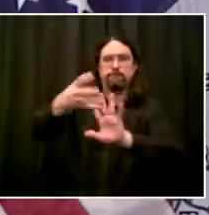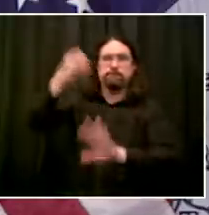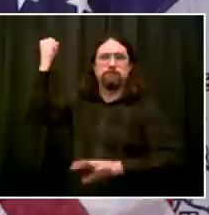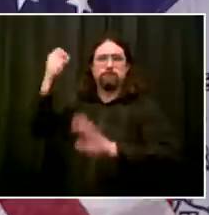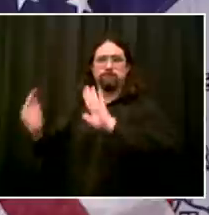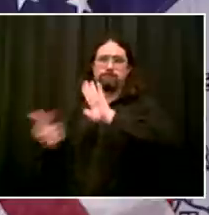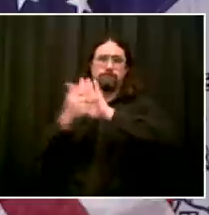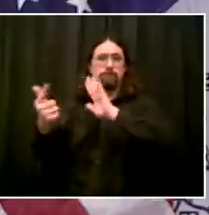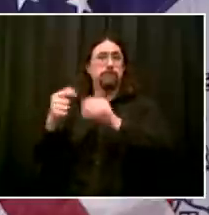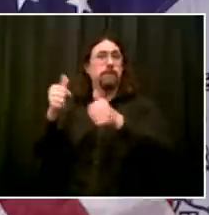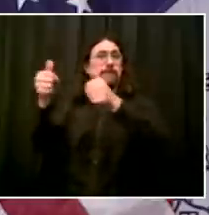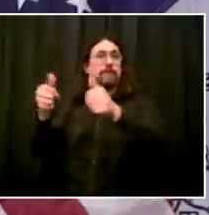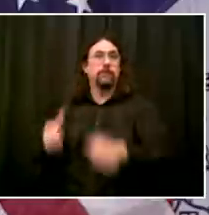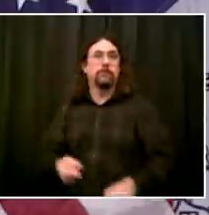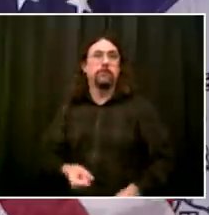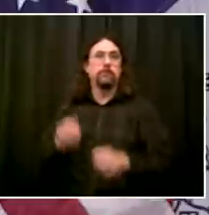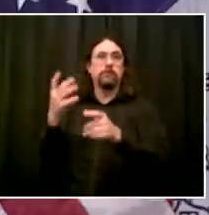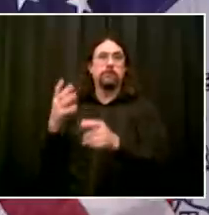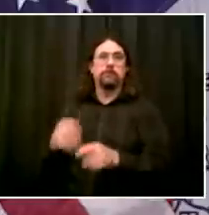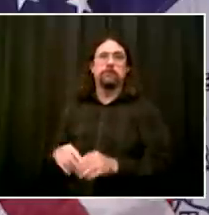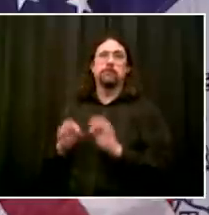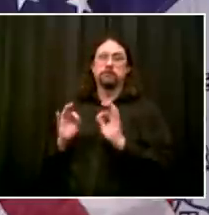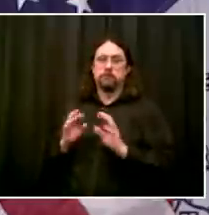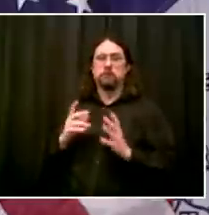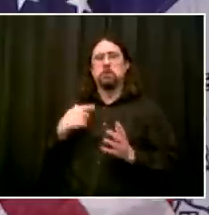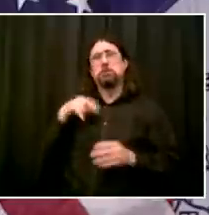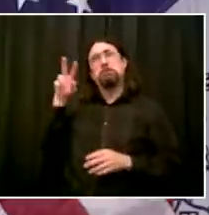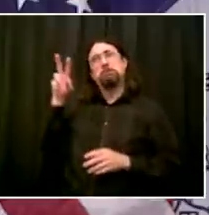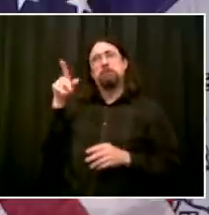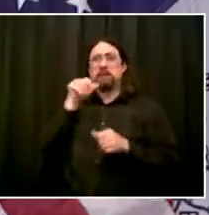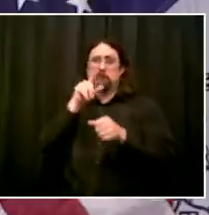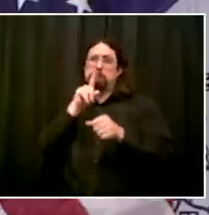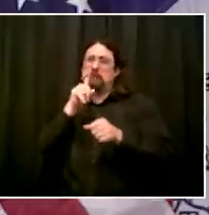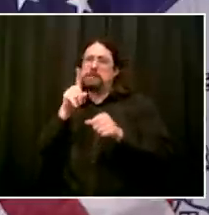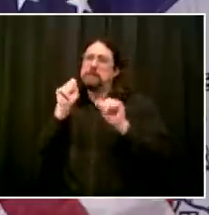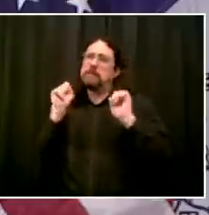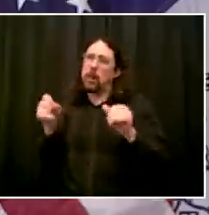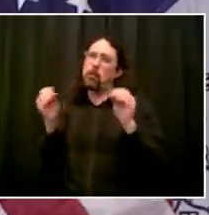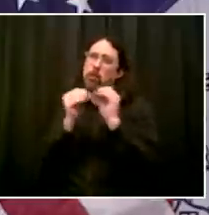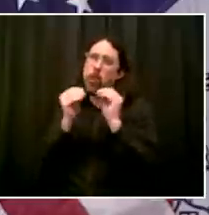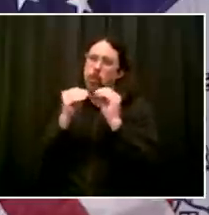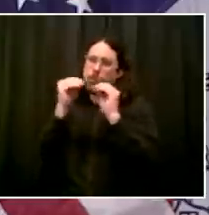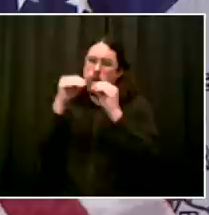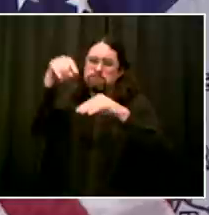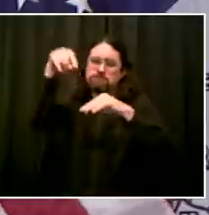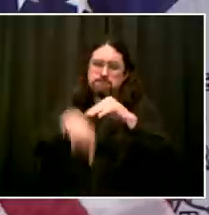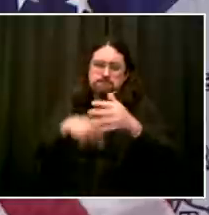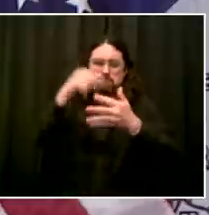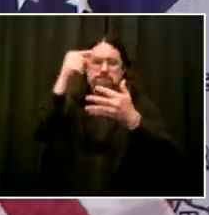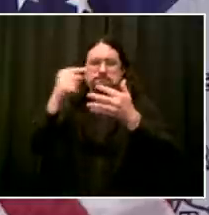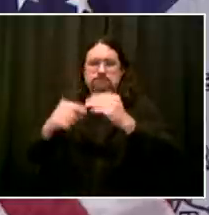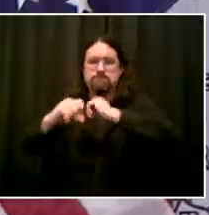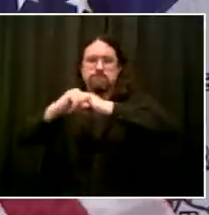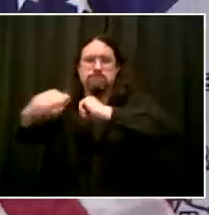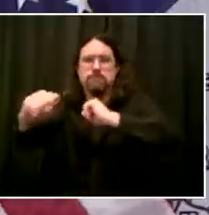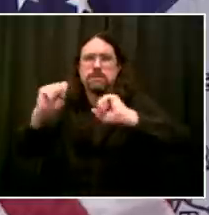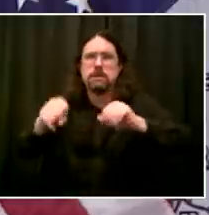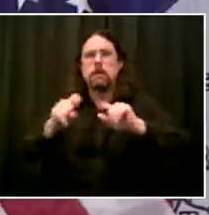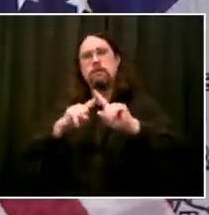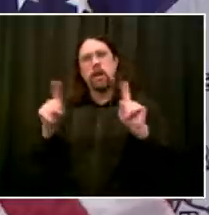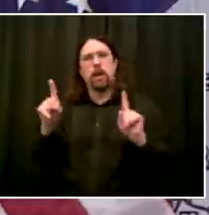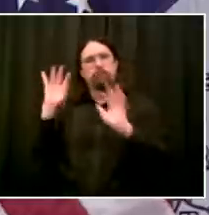improved by August, but we're not going to be done. So until we are really substantially back to normal, there should not be